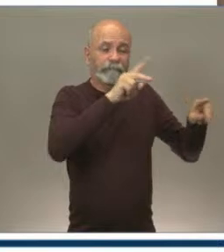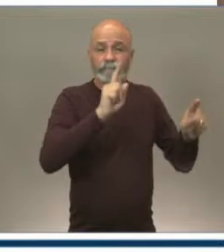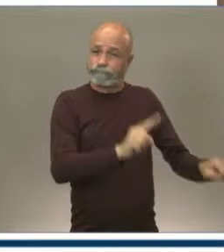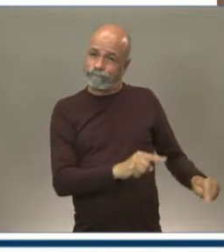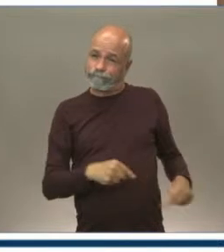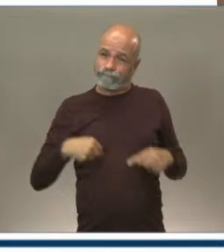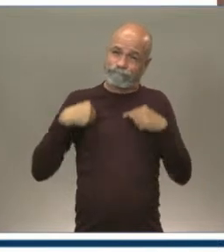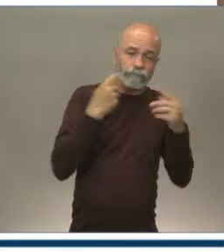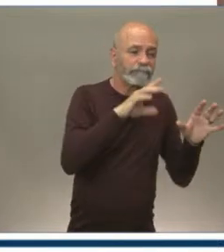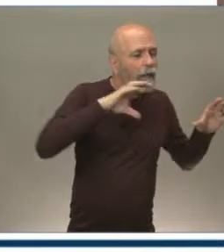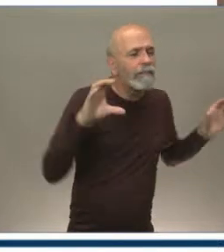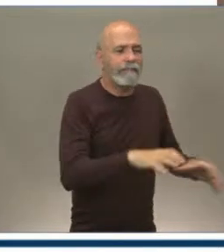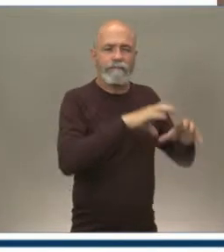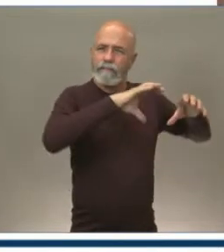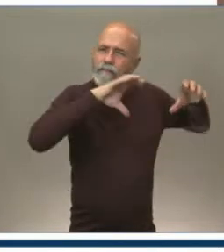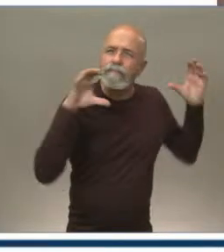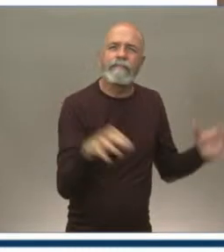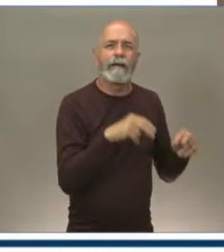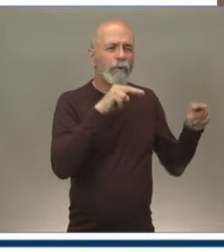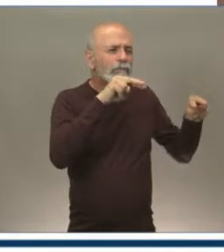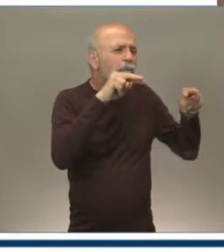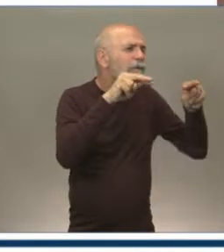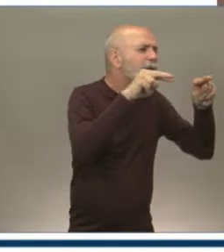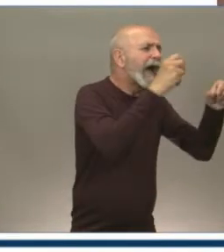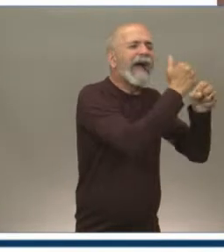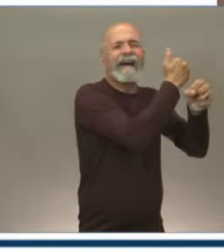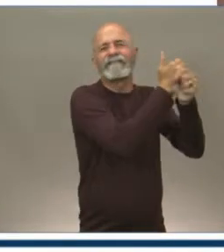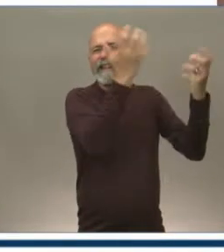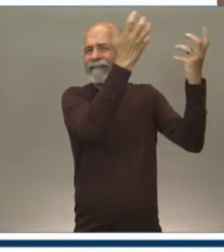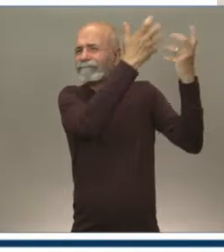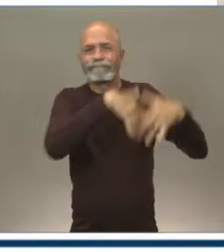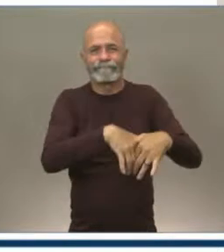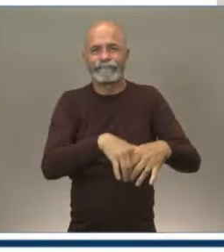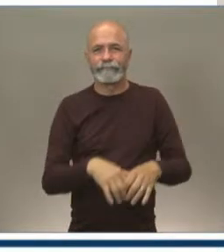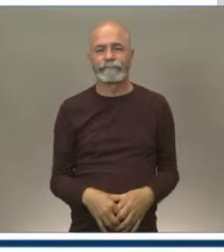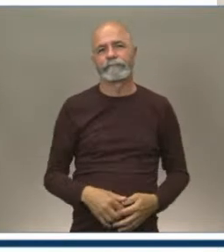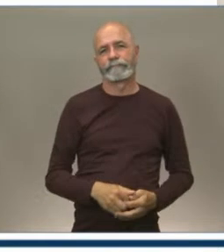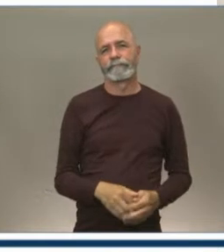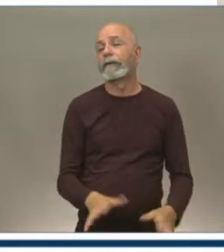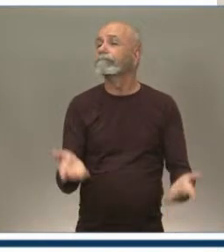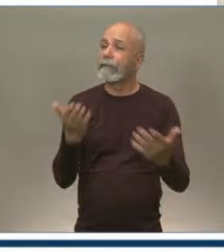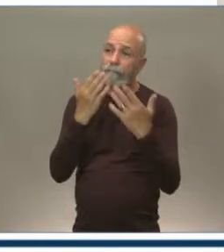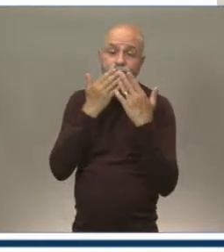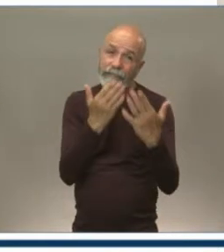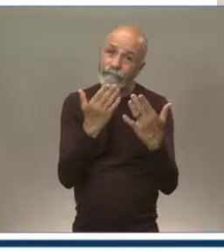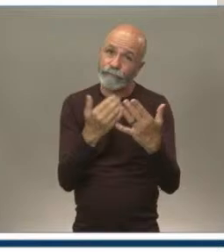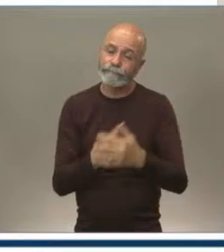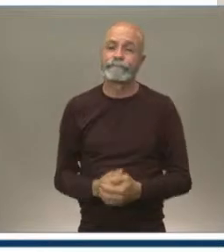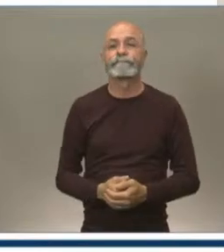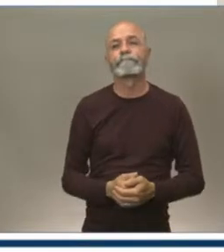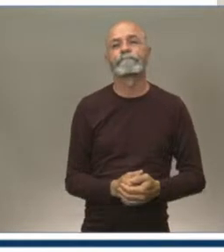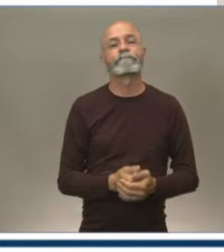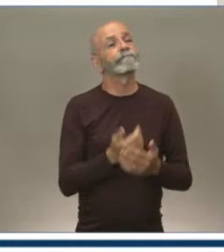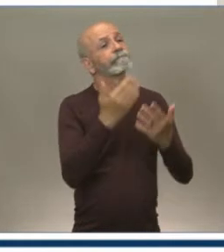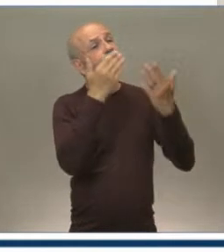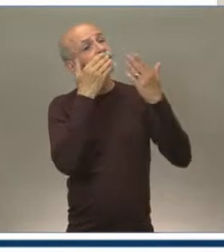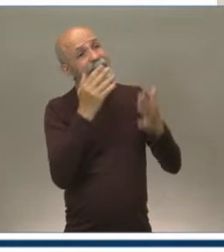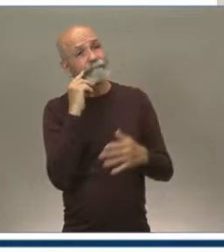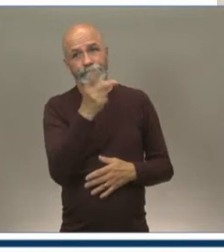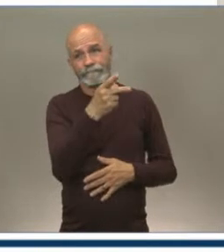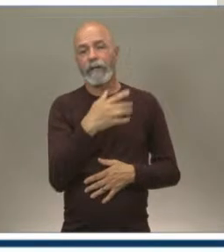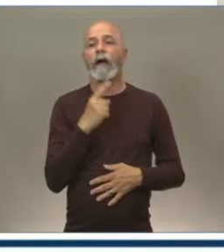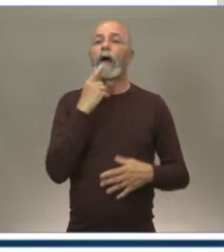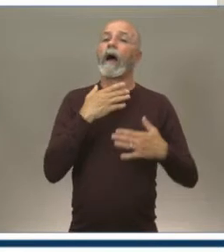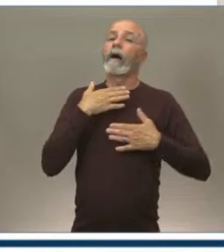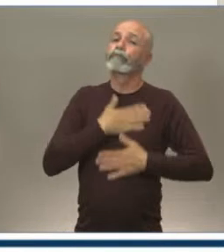make sure that we're here to look after the citizens of Nova Scotia. Thank you. Thank you, Brendan. Appreciate all the work that you and your